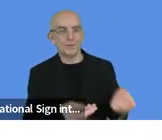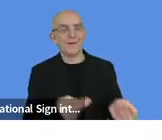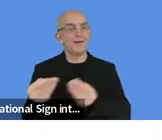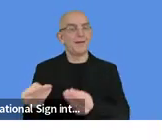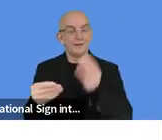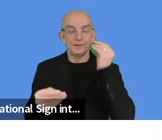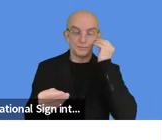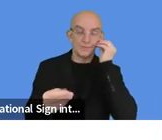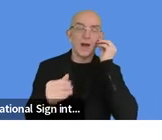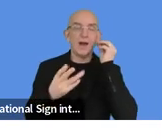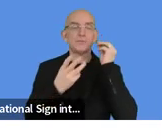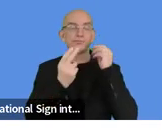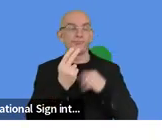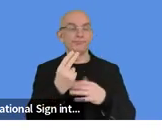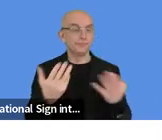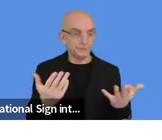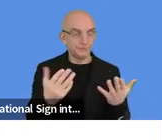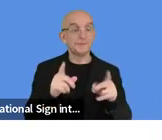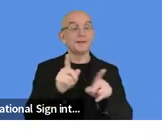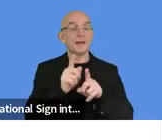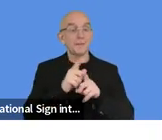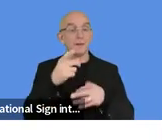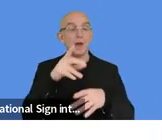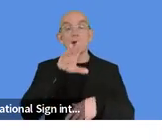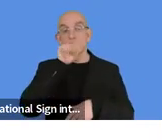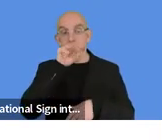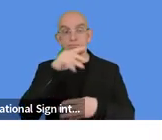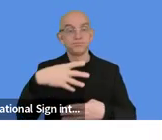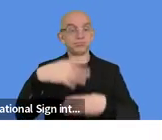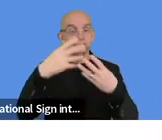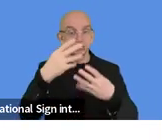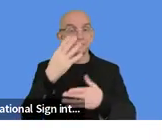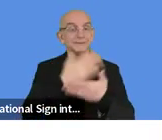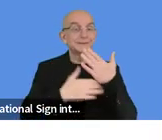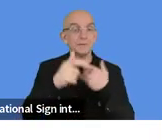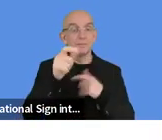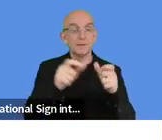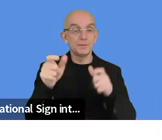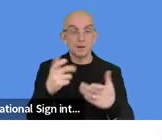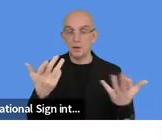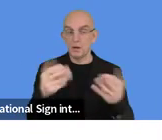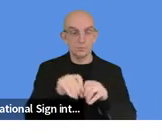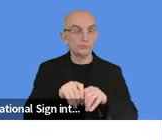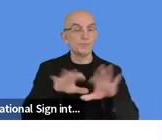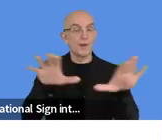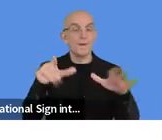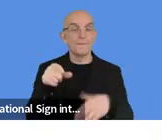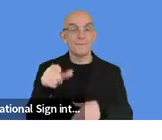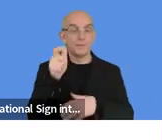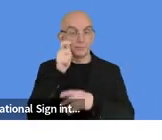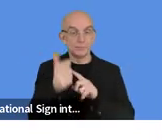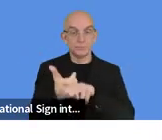with disabilities and later became adopted by everyone. So there's great market opportunities here for disability